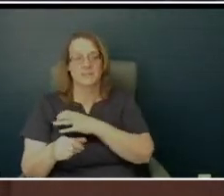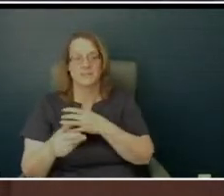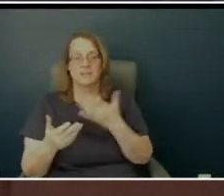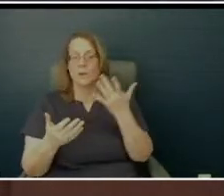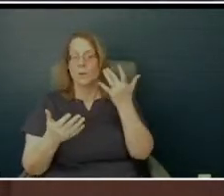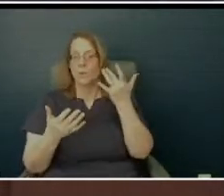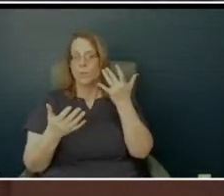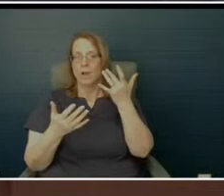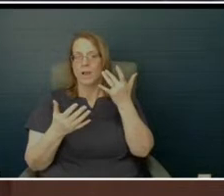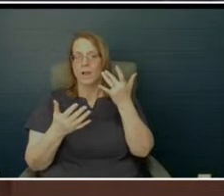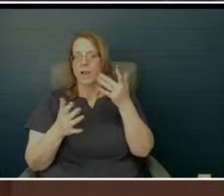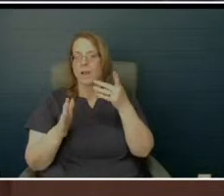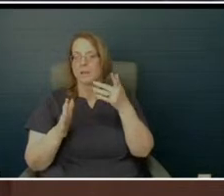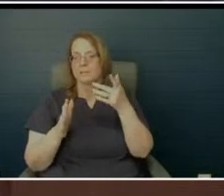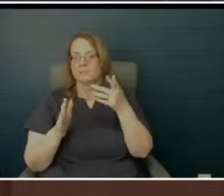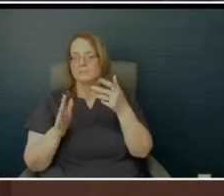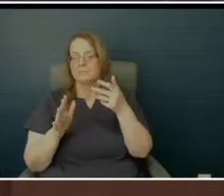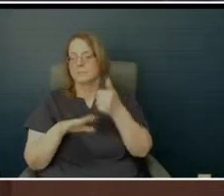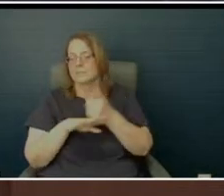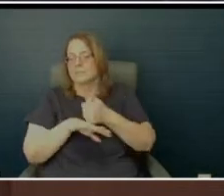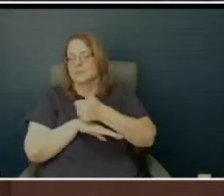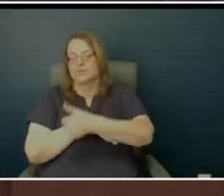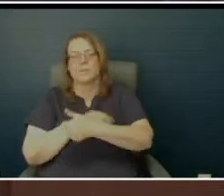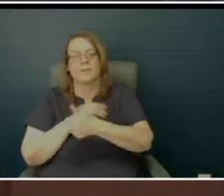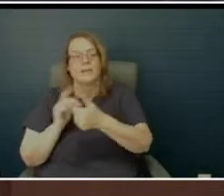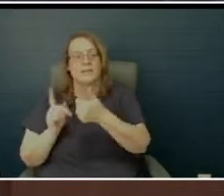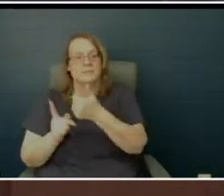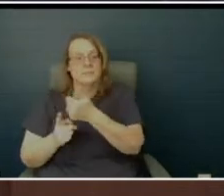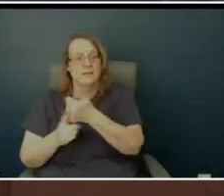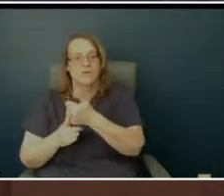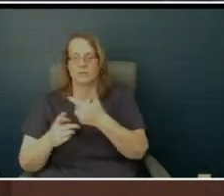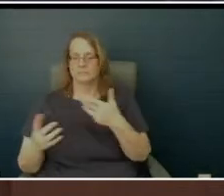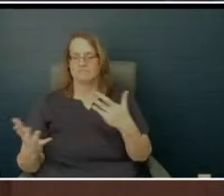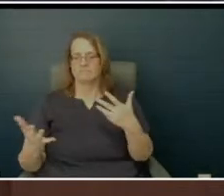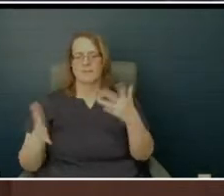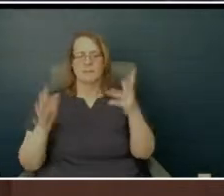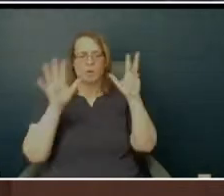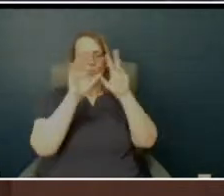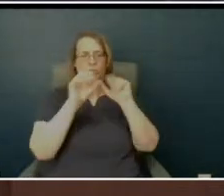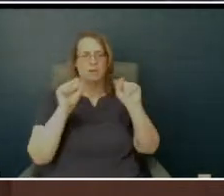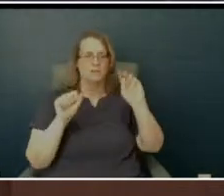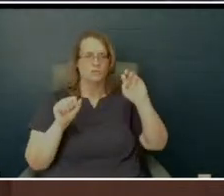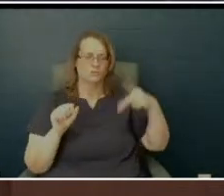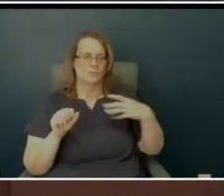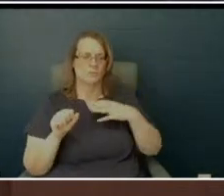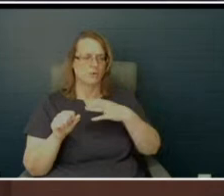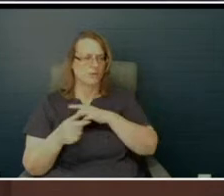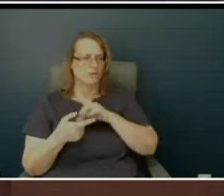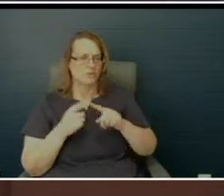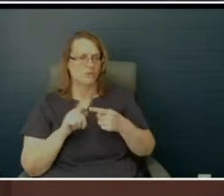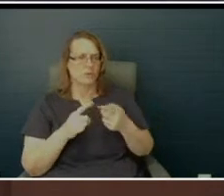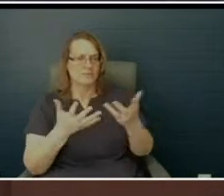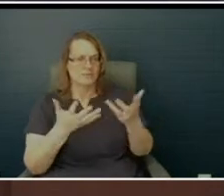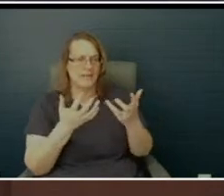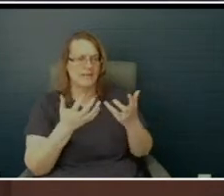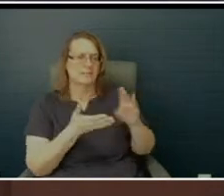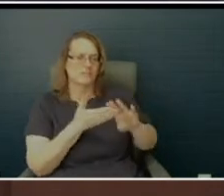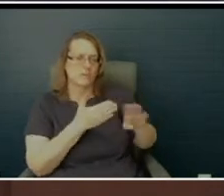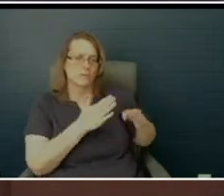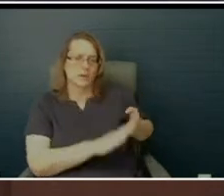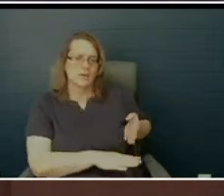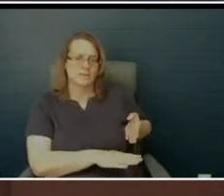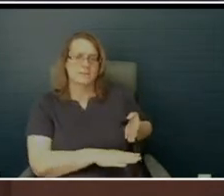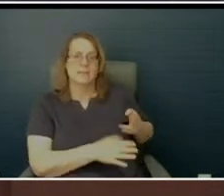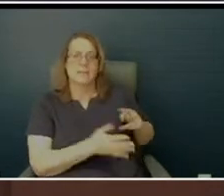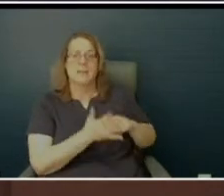self-incrimination? And President Trump's congressional friends, some of them are angling for pardons. They knew